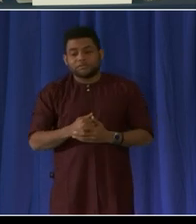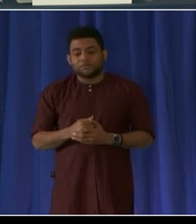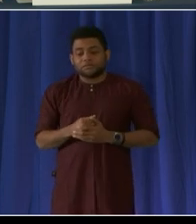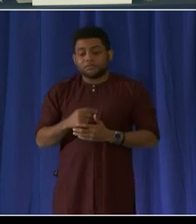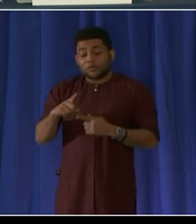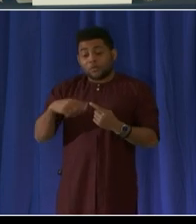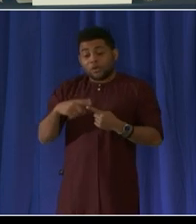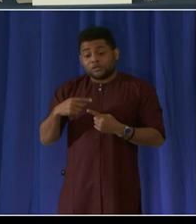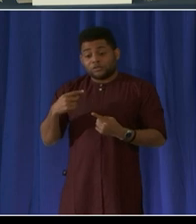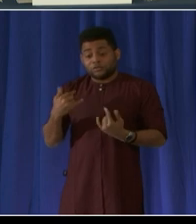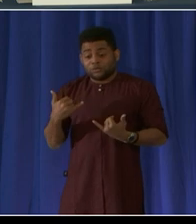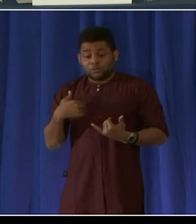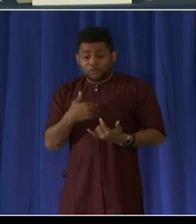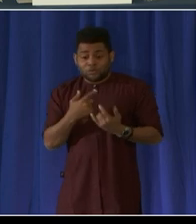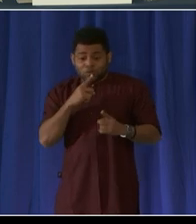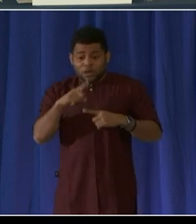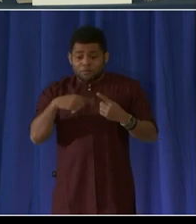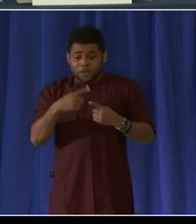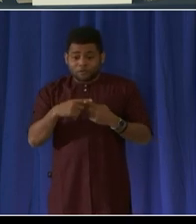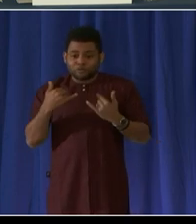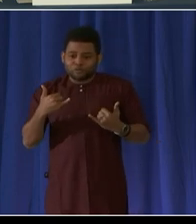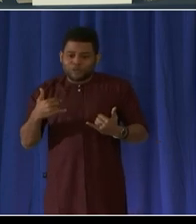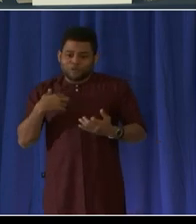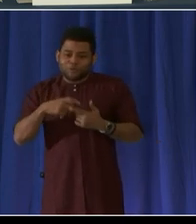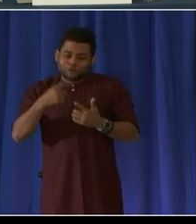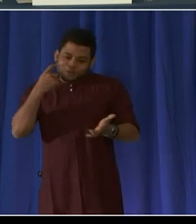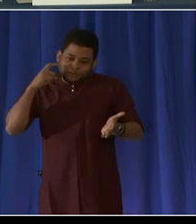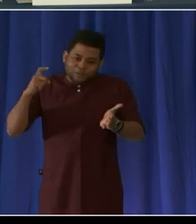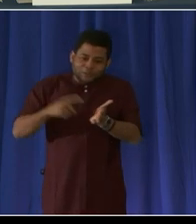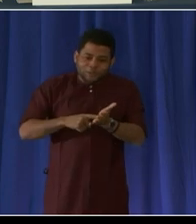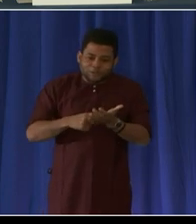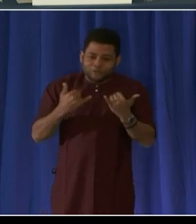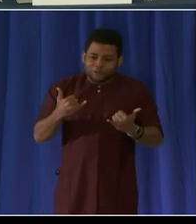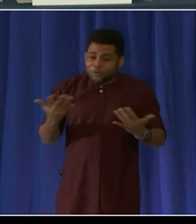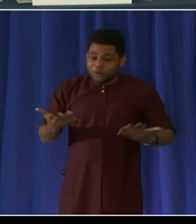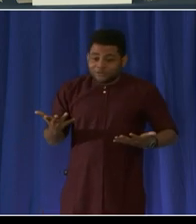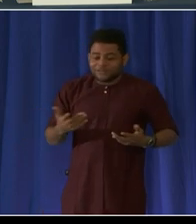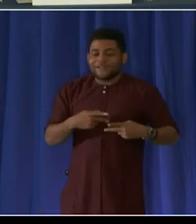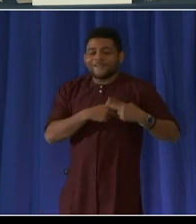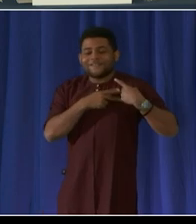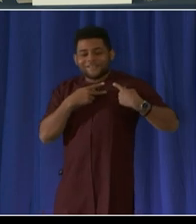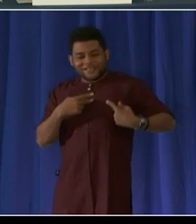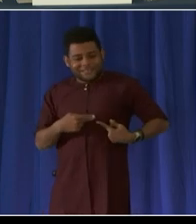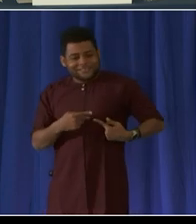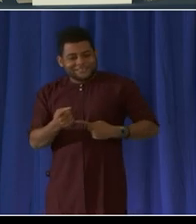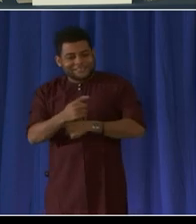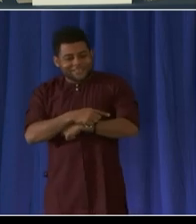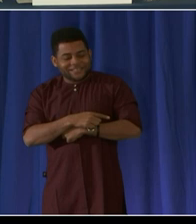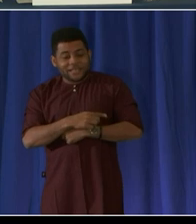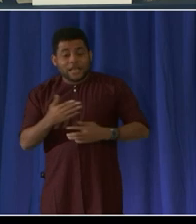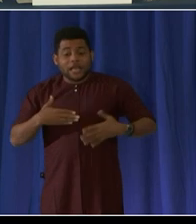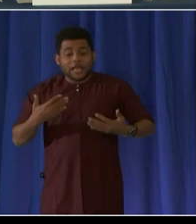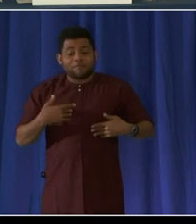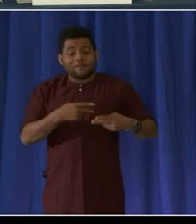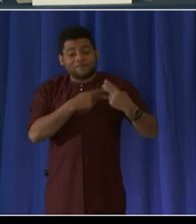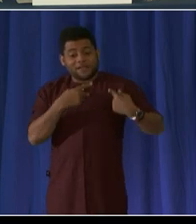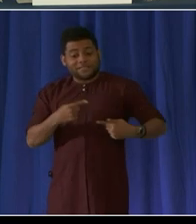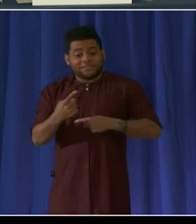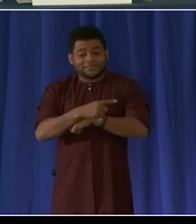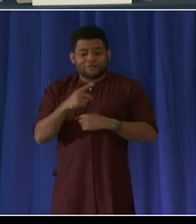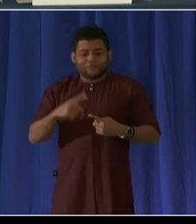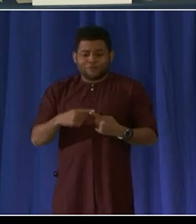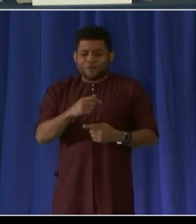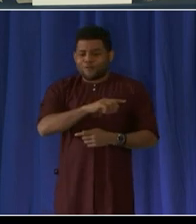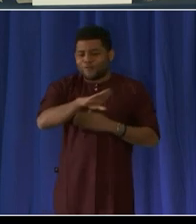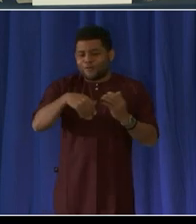want to take a moment to acknowledge what today is and say Happy Valentine's Day to the entire DCPS